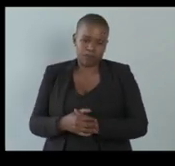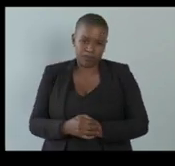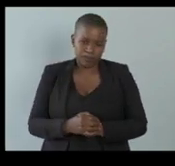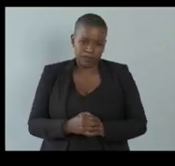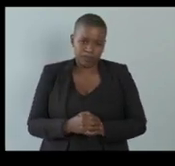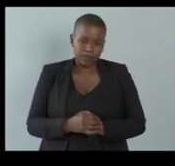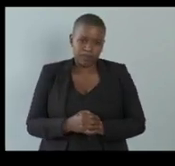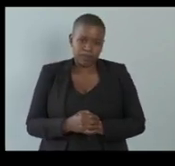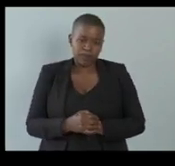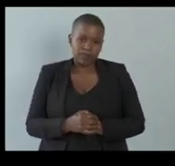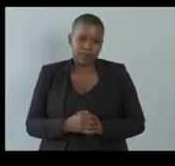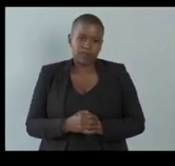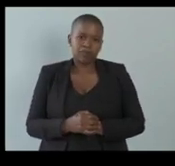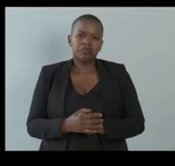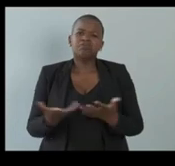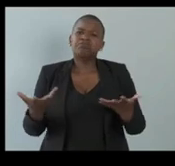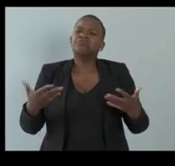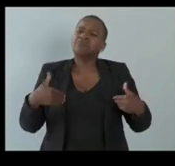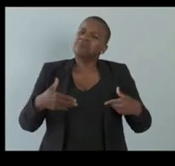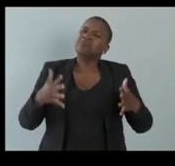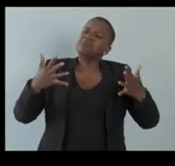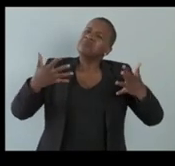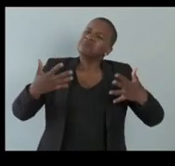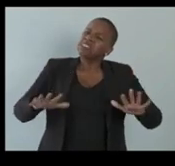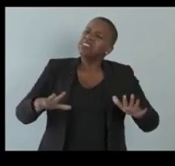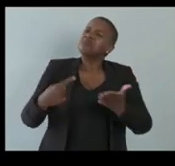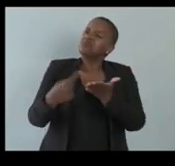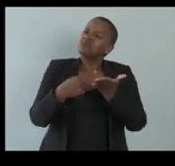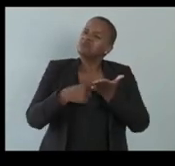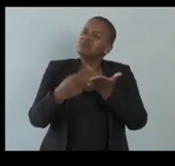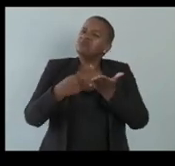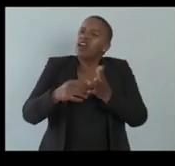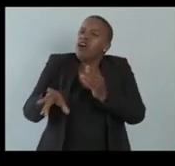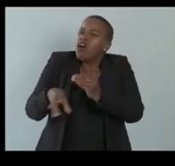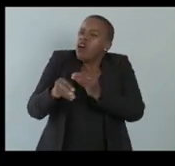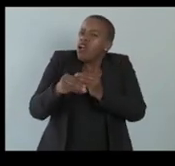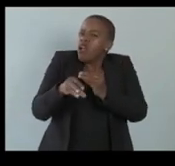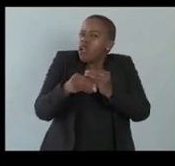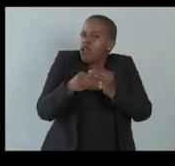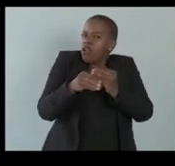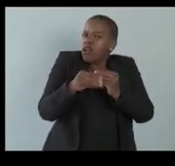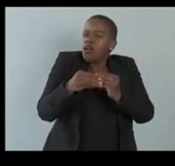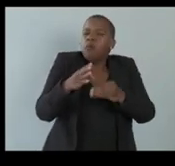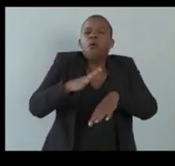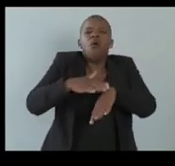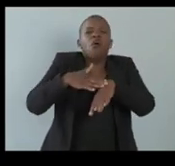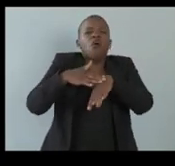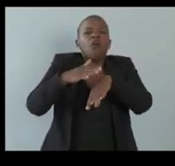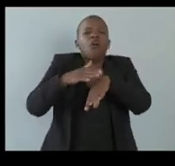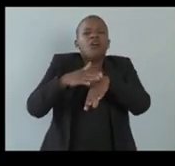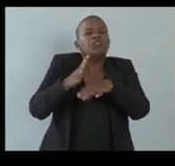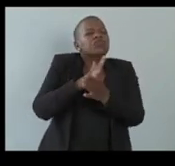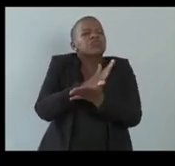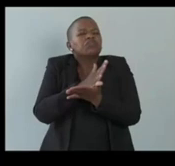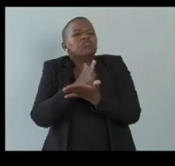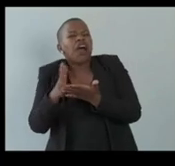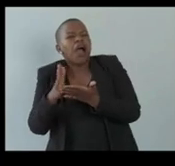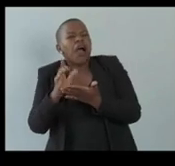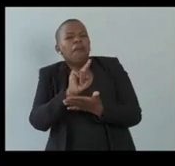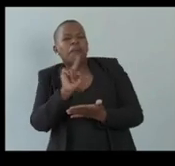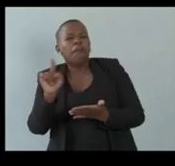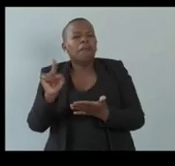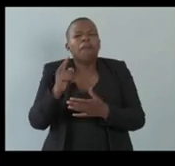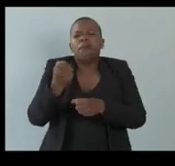As detailed in our trading statement, additional provisions and impairments were required in our discontinued operations. For Altron Nexus,